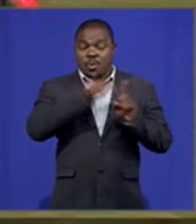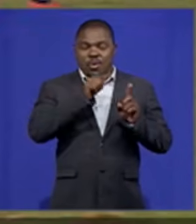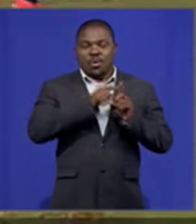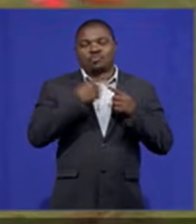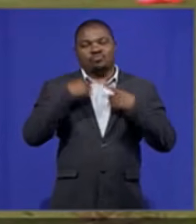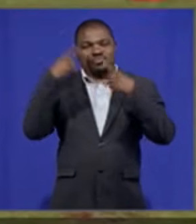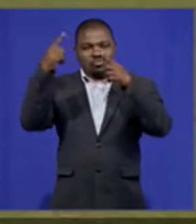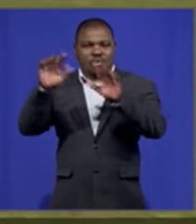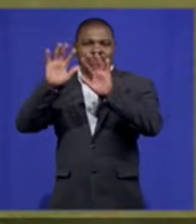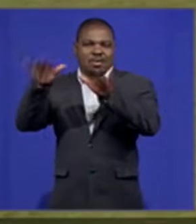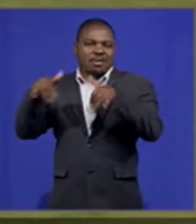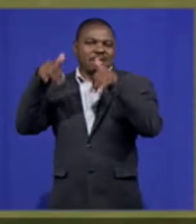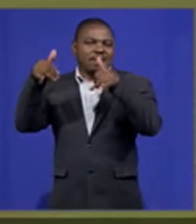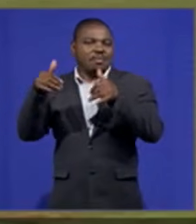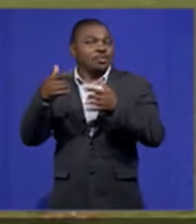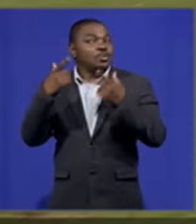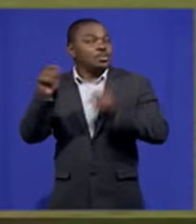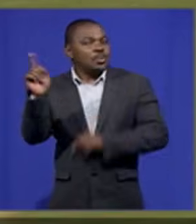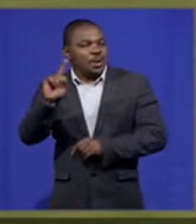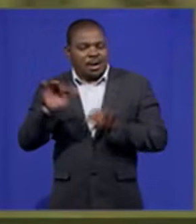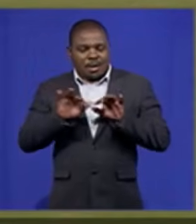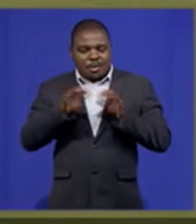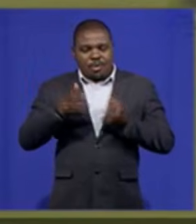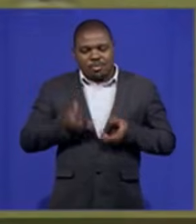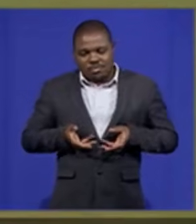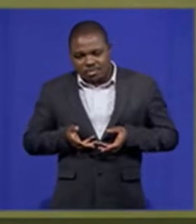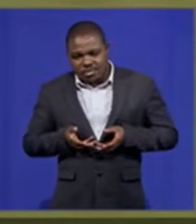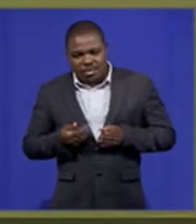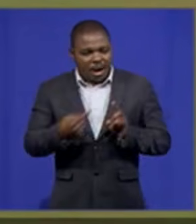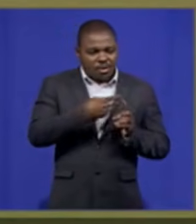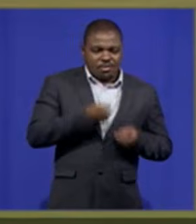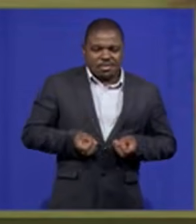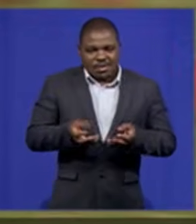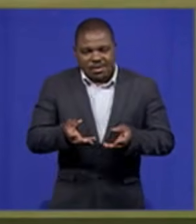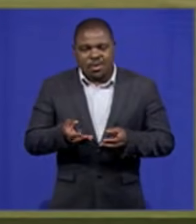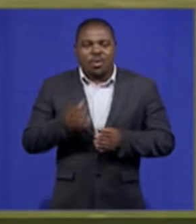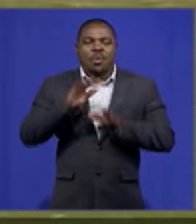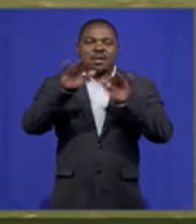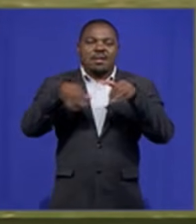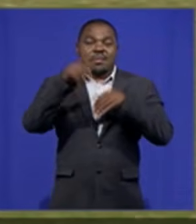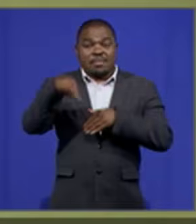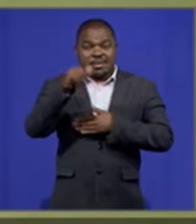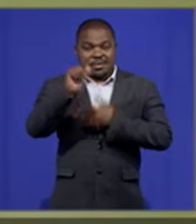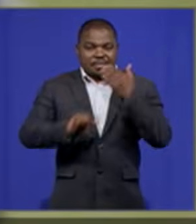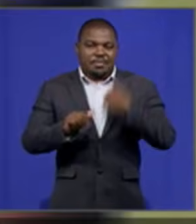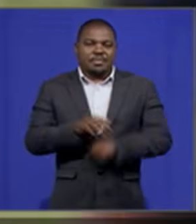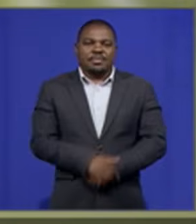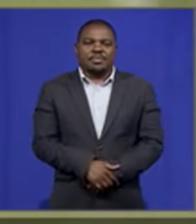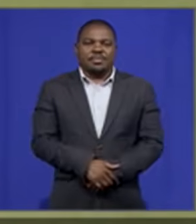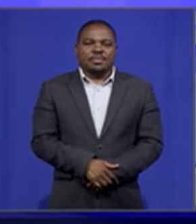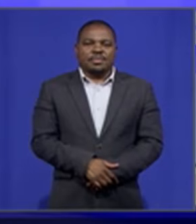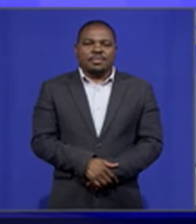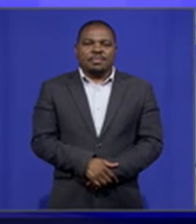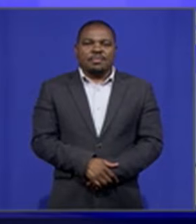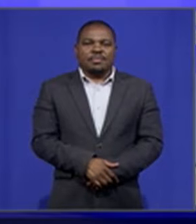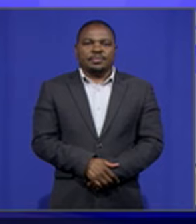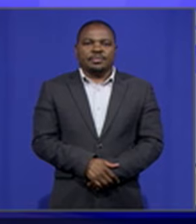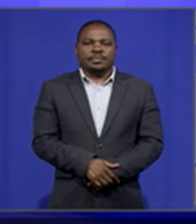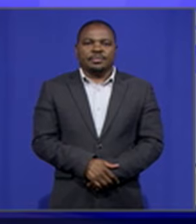wa bašimane ba ba swara dikgwele dipapading tša sebjana sa lefase kgweding yeo e tlago.